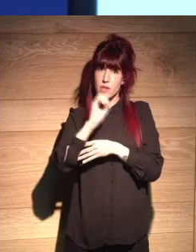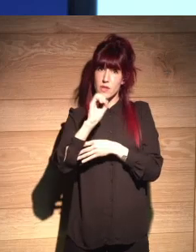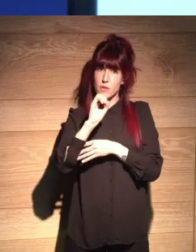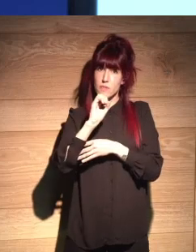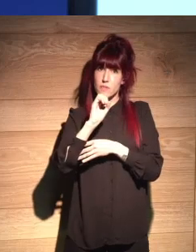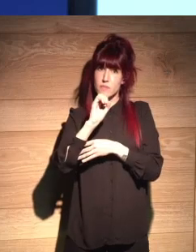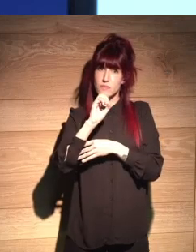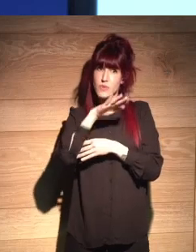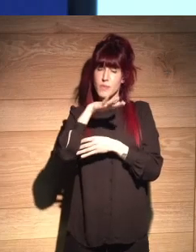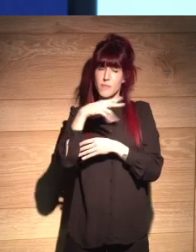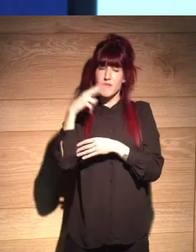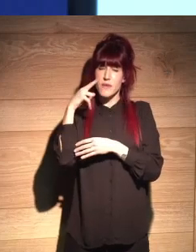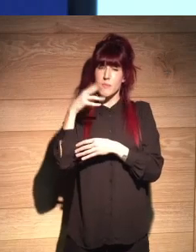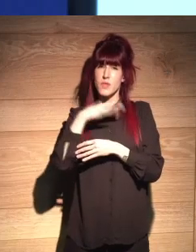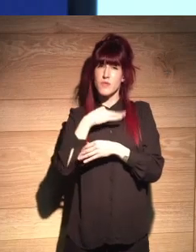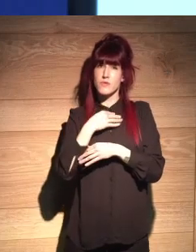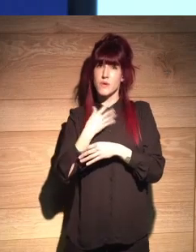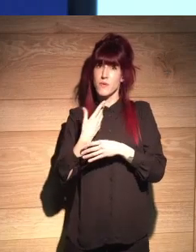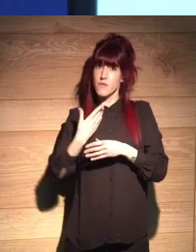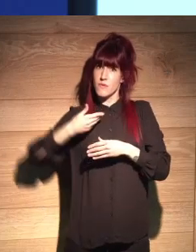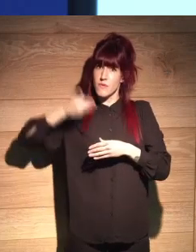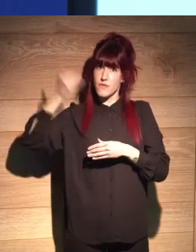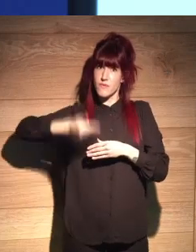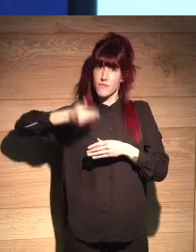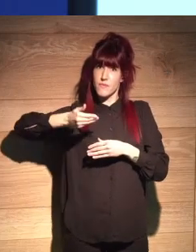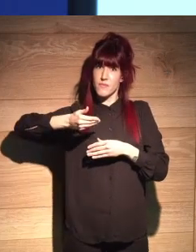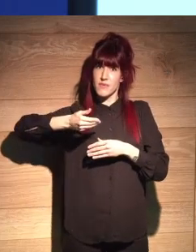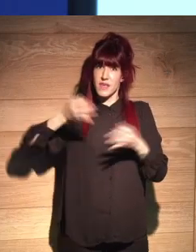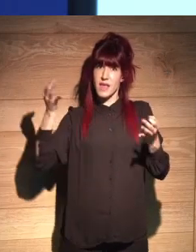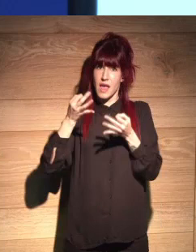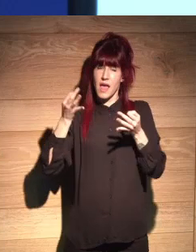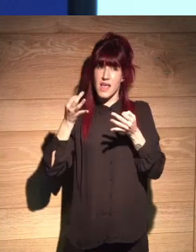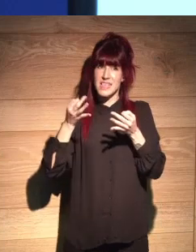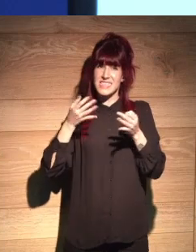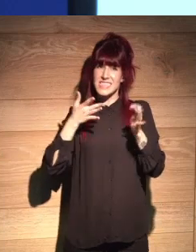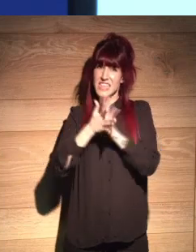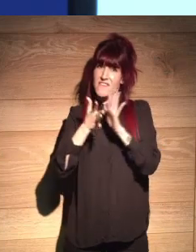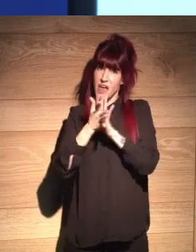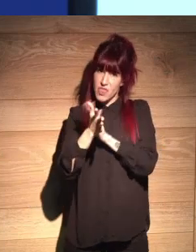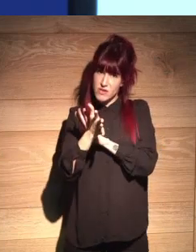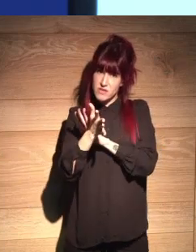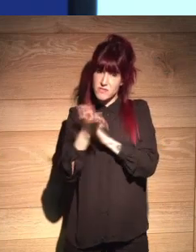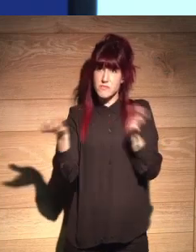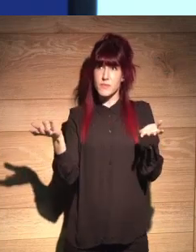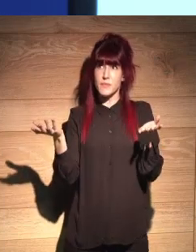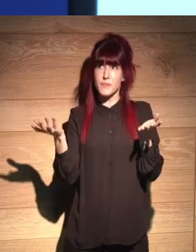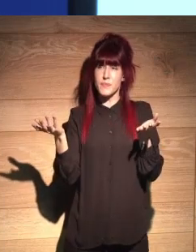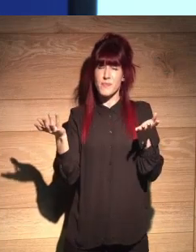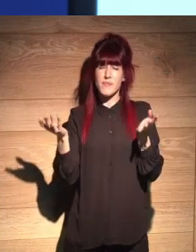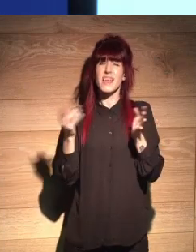see a significant impact on innovation. And this means that only having a